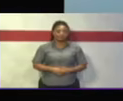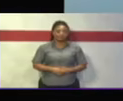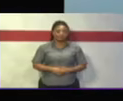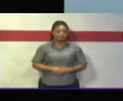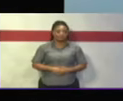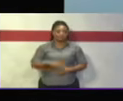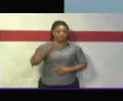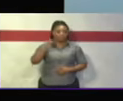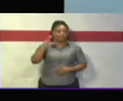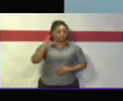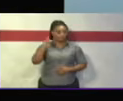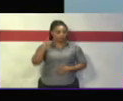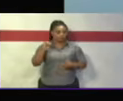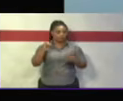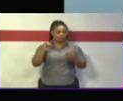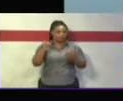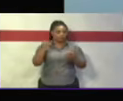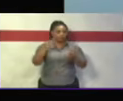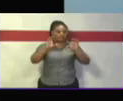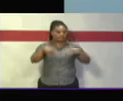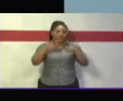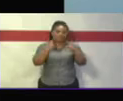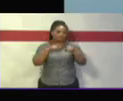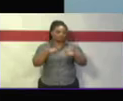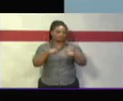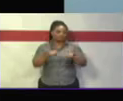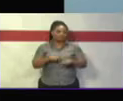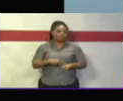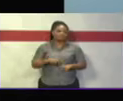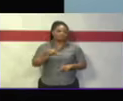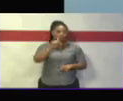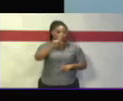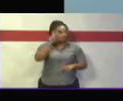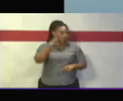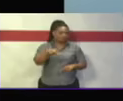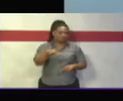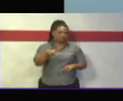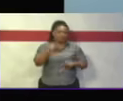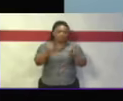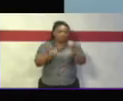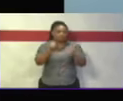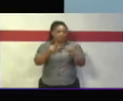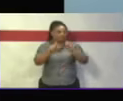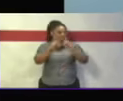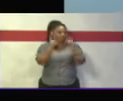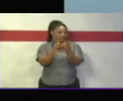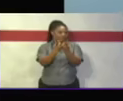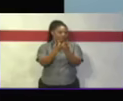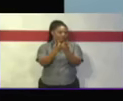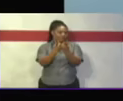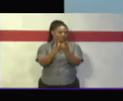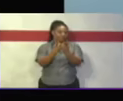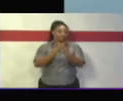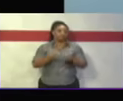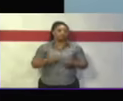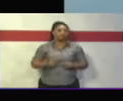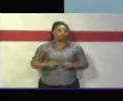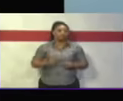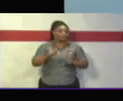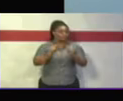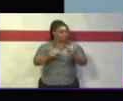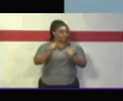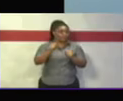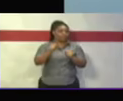speak to this, but a question coming in from our sports department. Apparently, there were travel delays for the TNT's men's team in